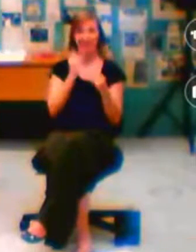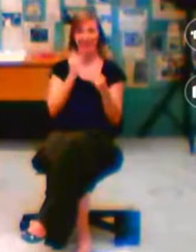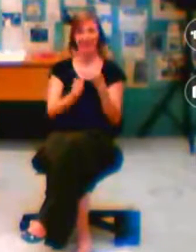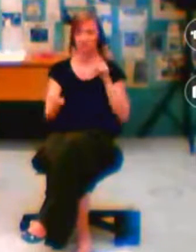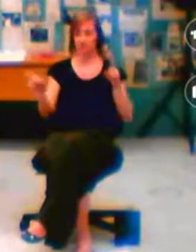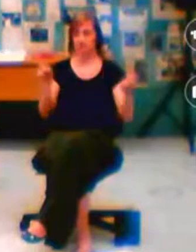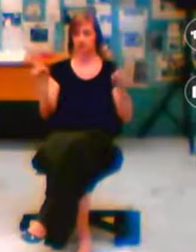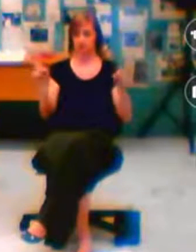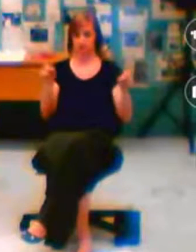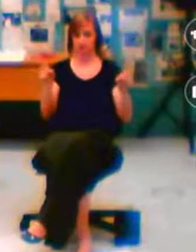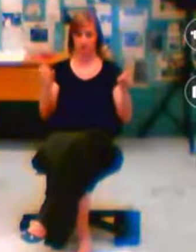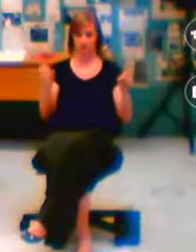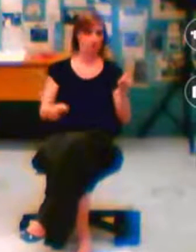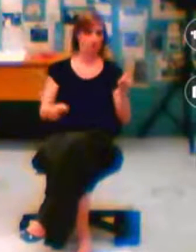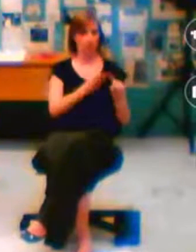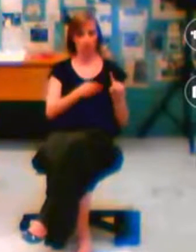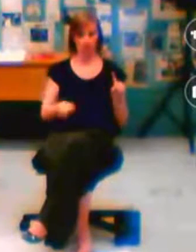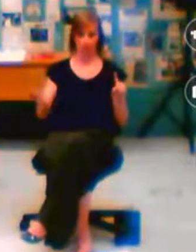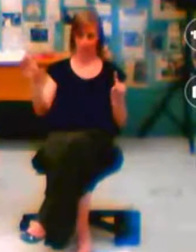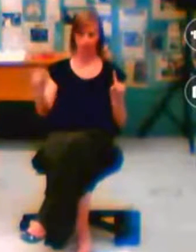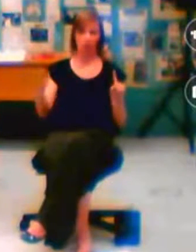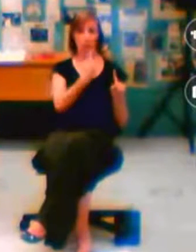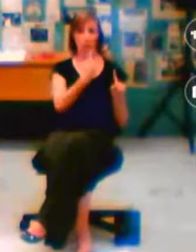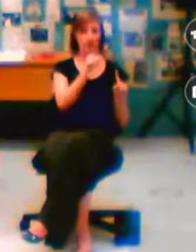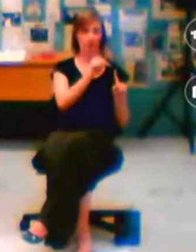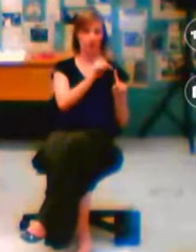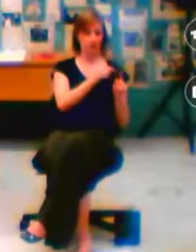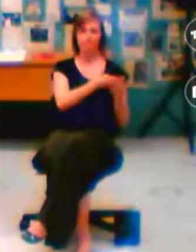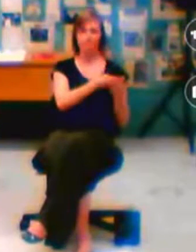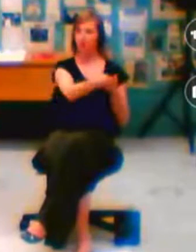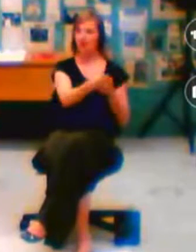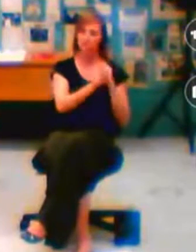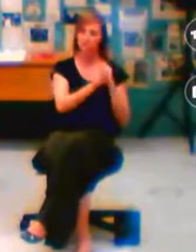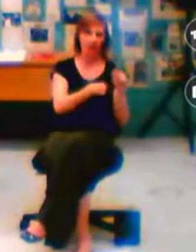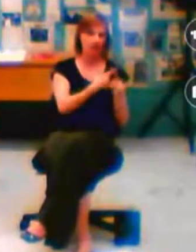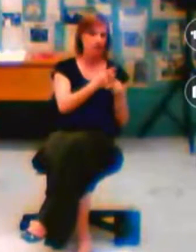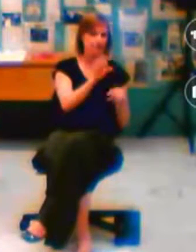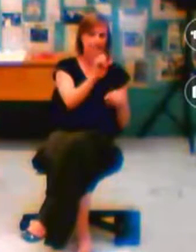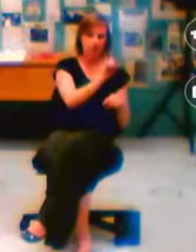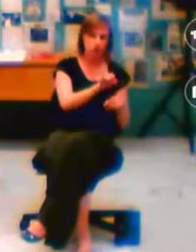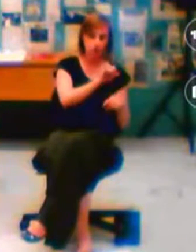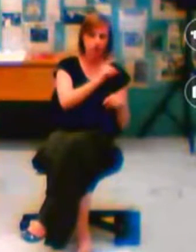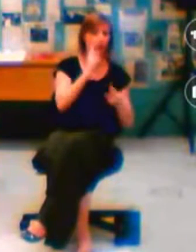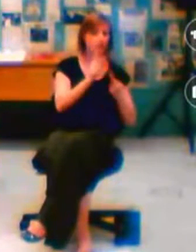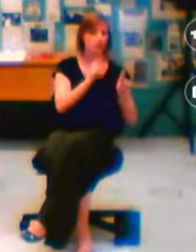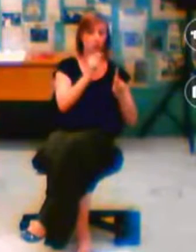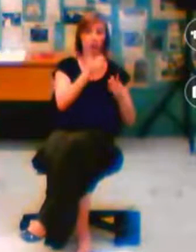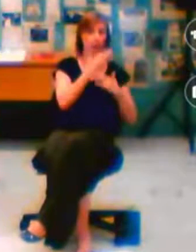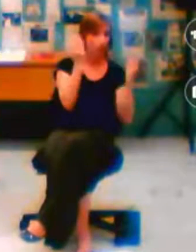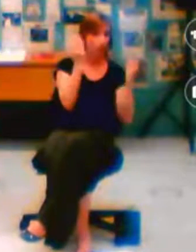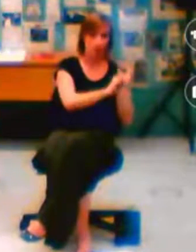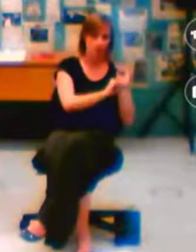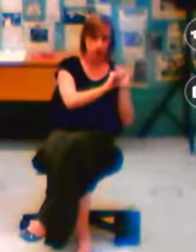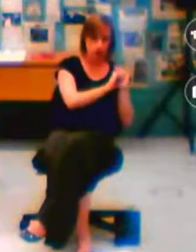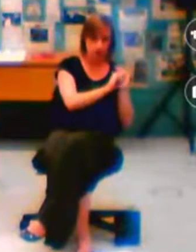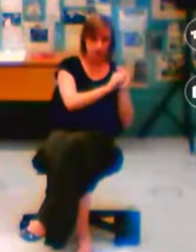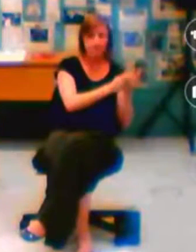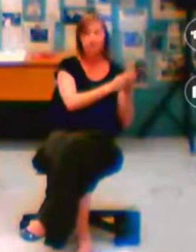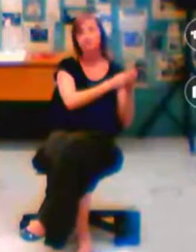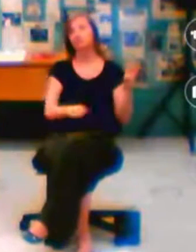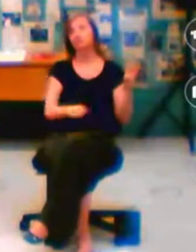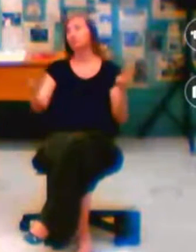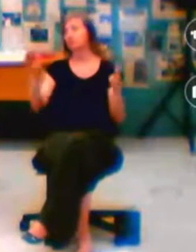proposals to reform health care in Colorado. Two ends of the extreme were essentially